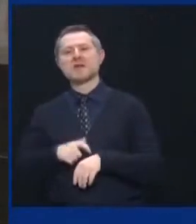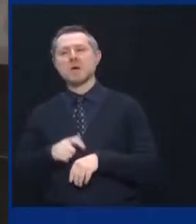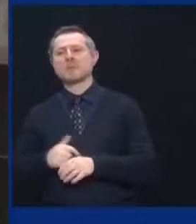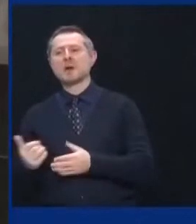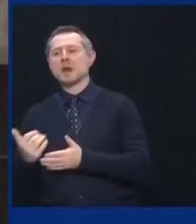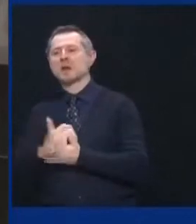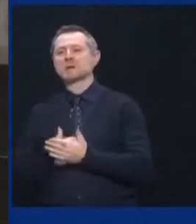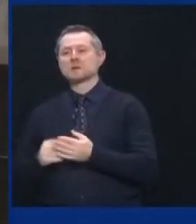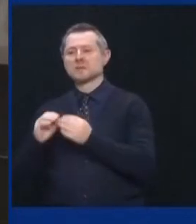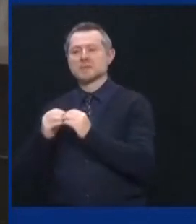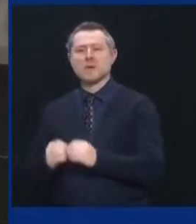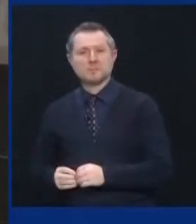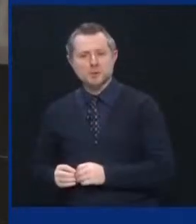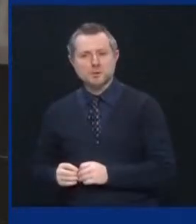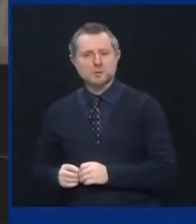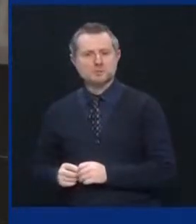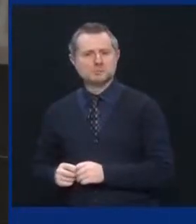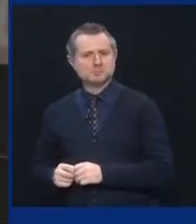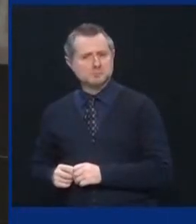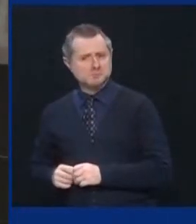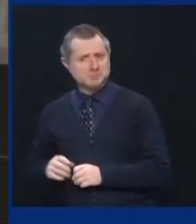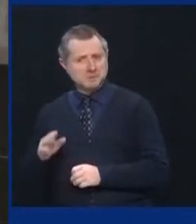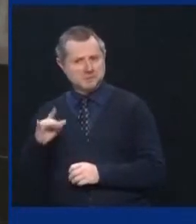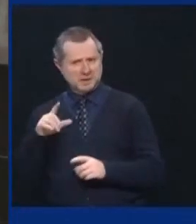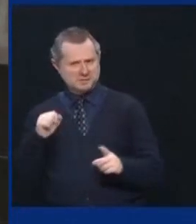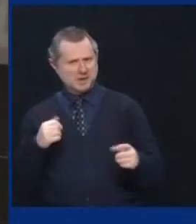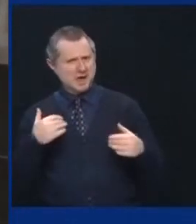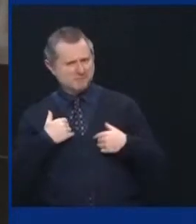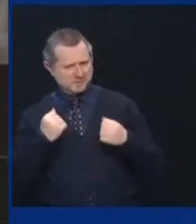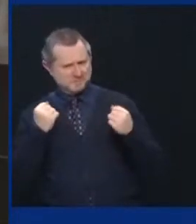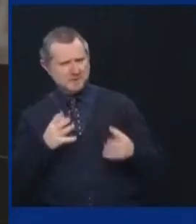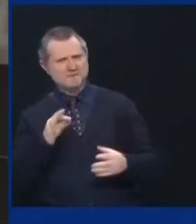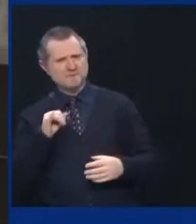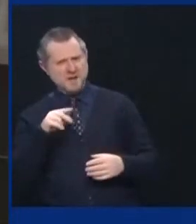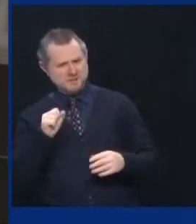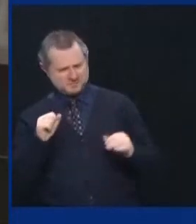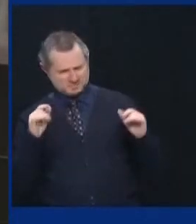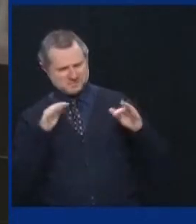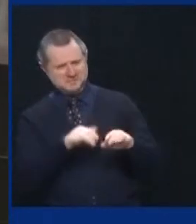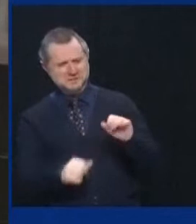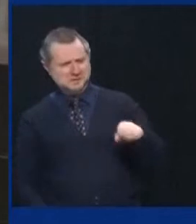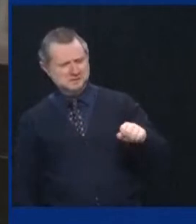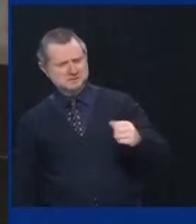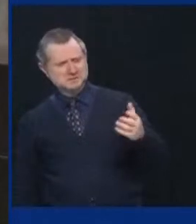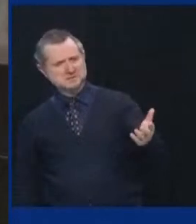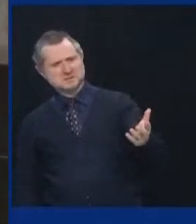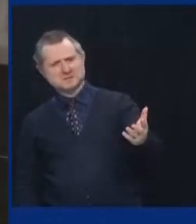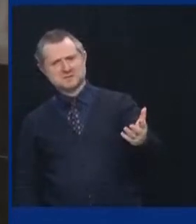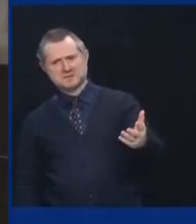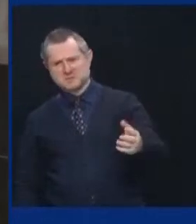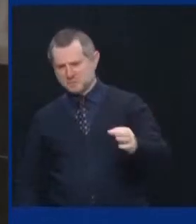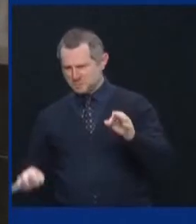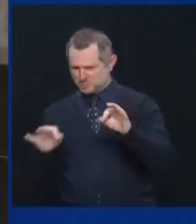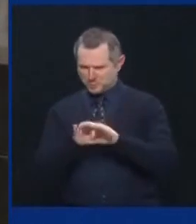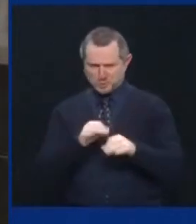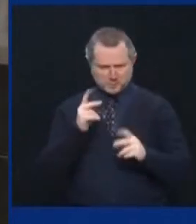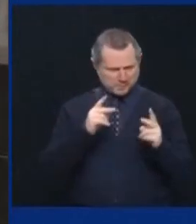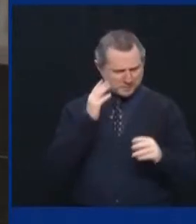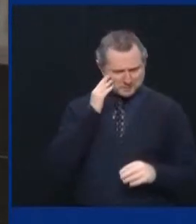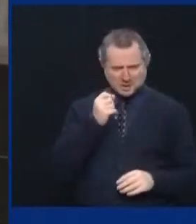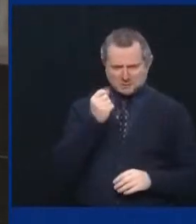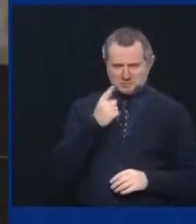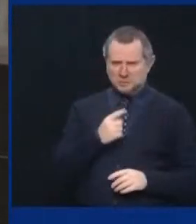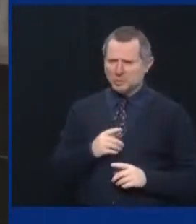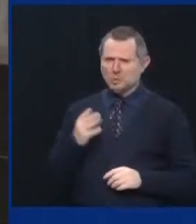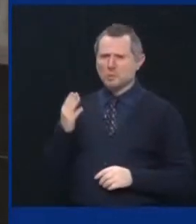And all in all, you know, the Buffalo Bills have many fans, obviously very important to many people. But why is it so